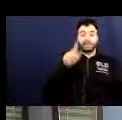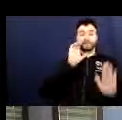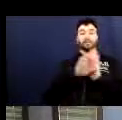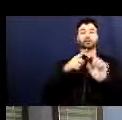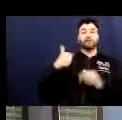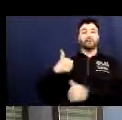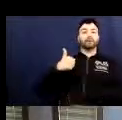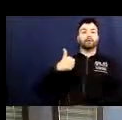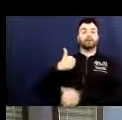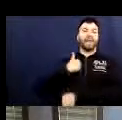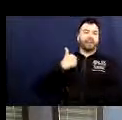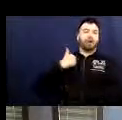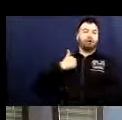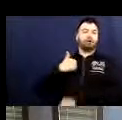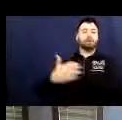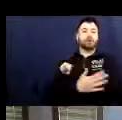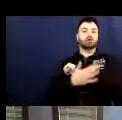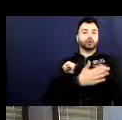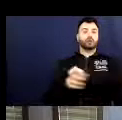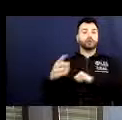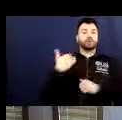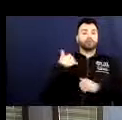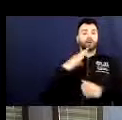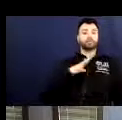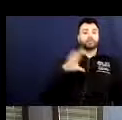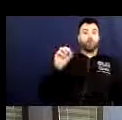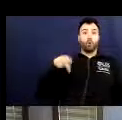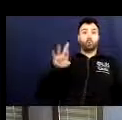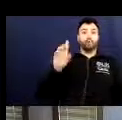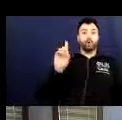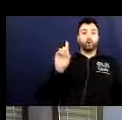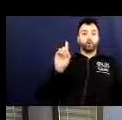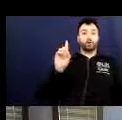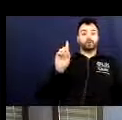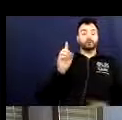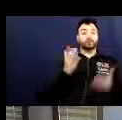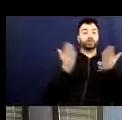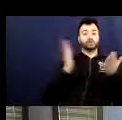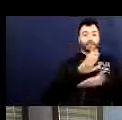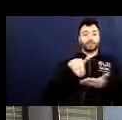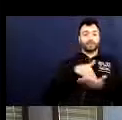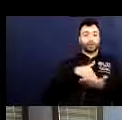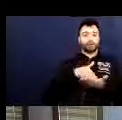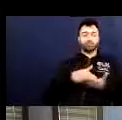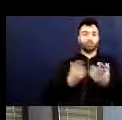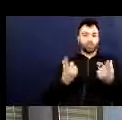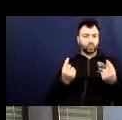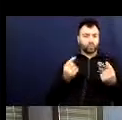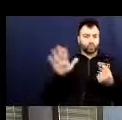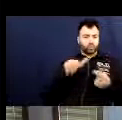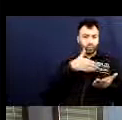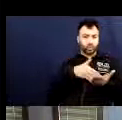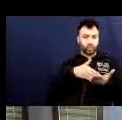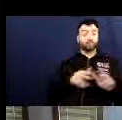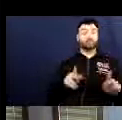service centers that goes by many different names. Two of these recently opened up in New York City, where people come to bring